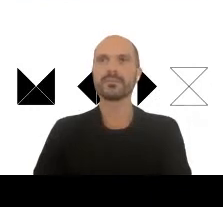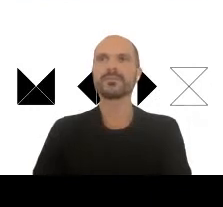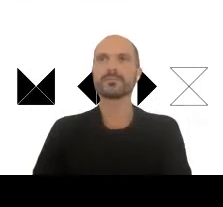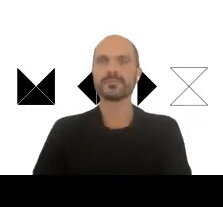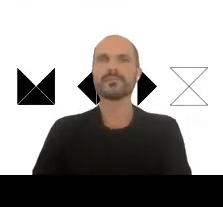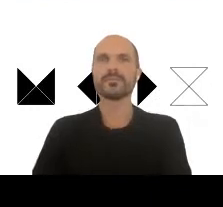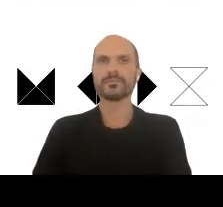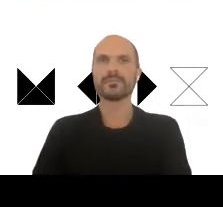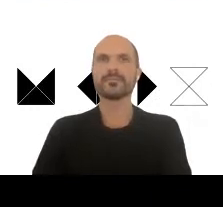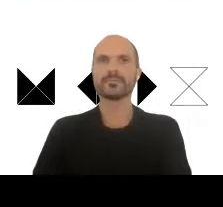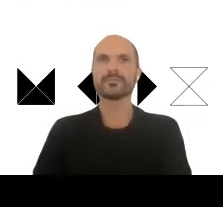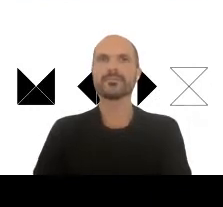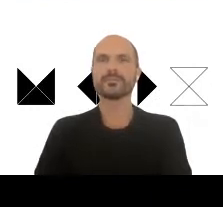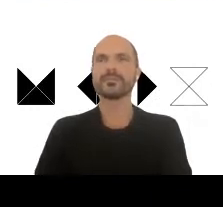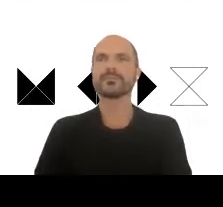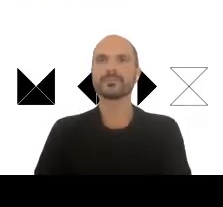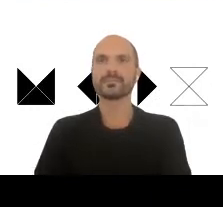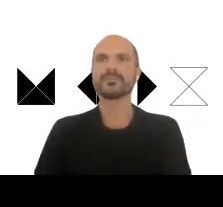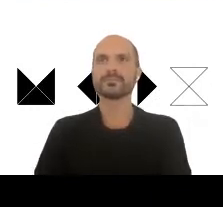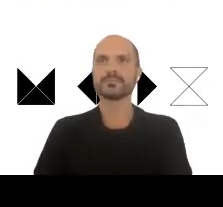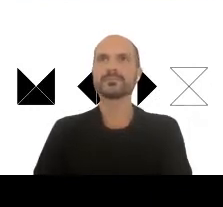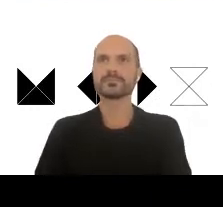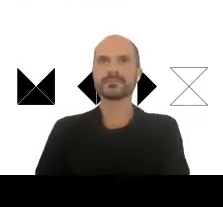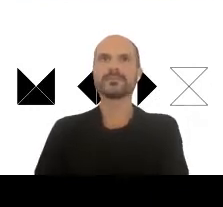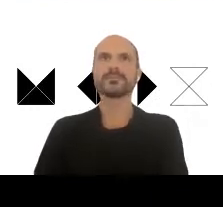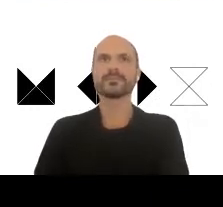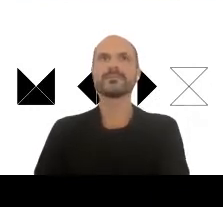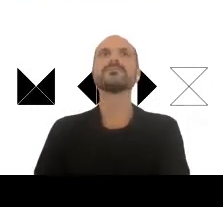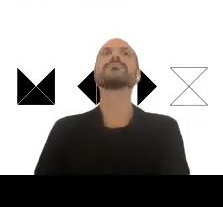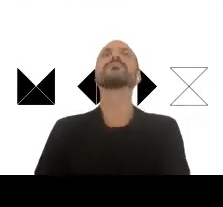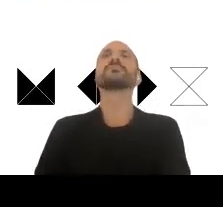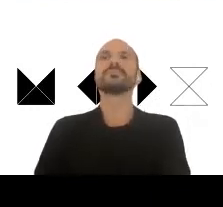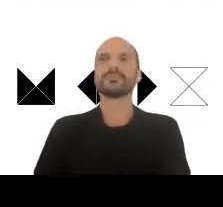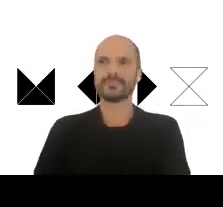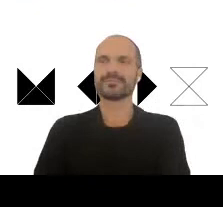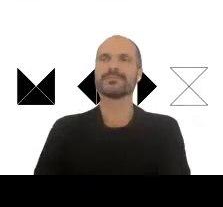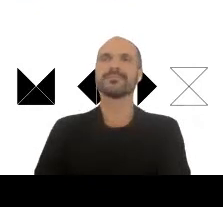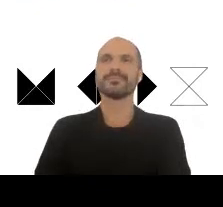apartments. And where we were a little bit,